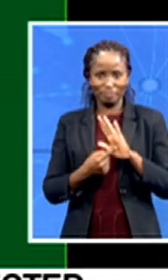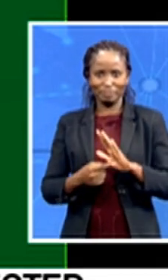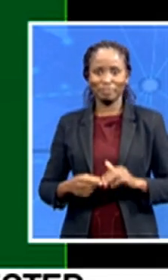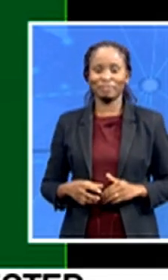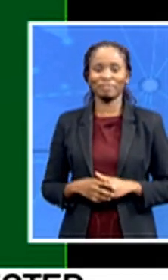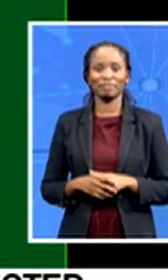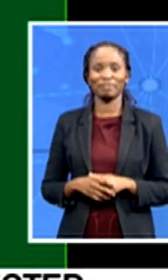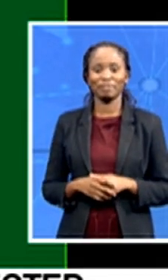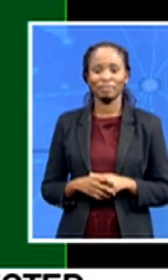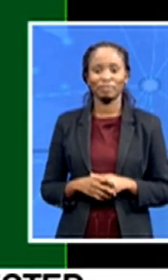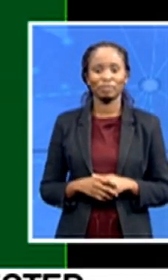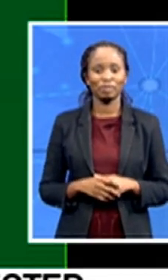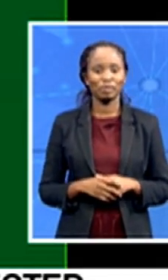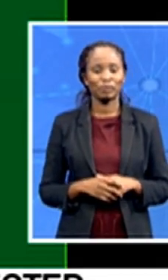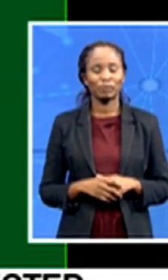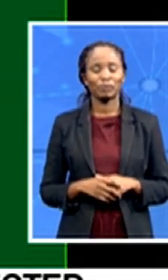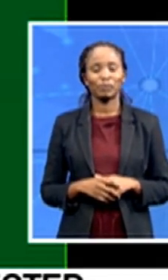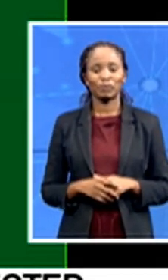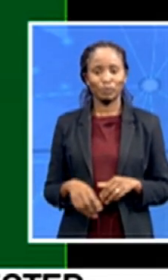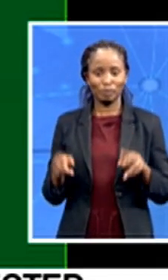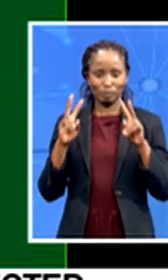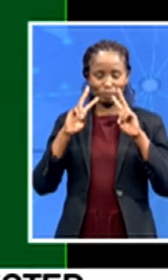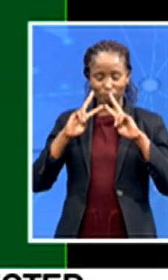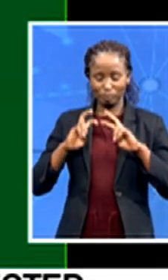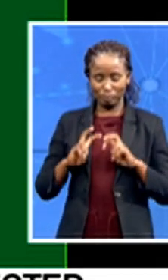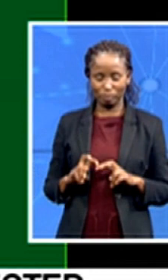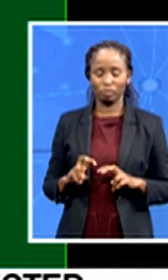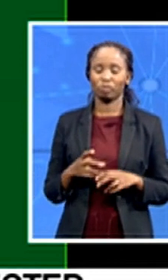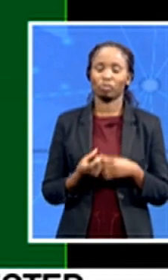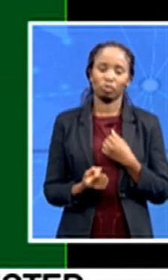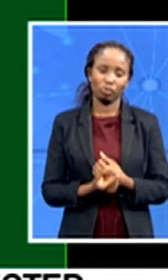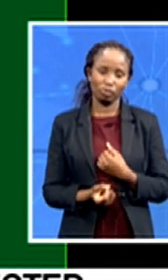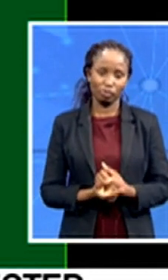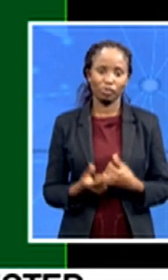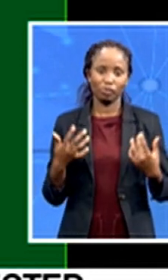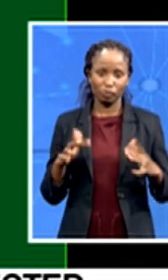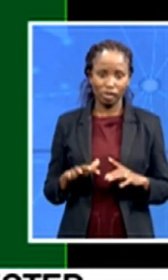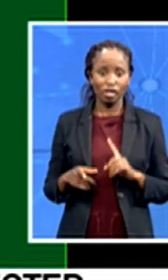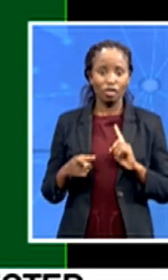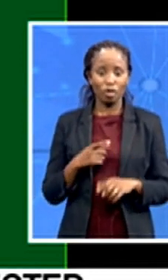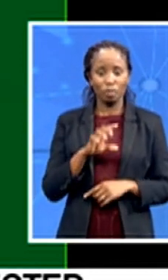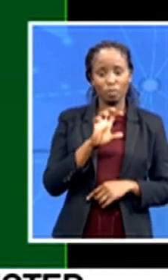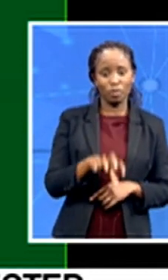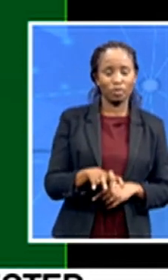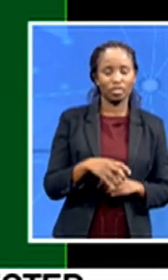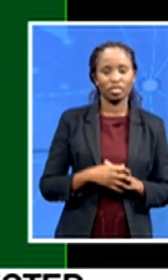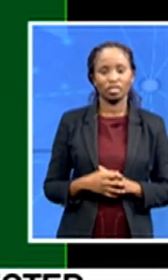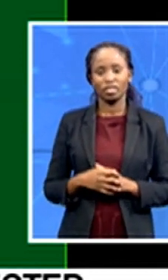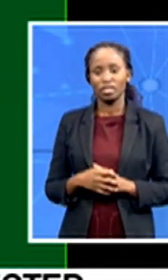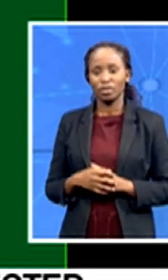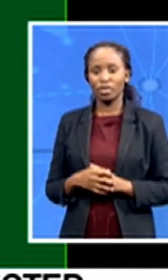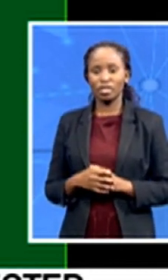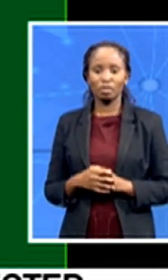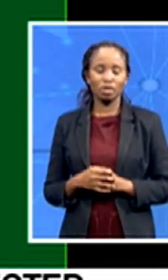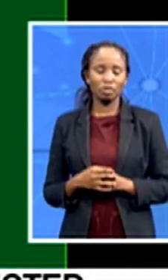investigation is done by district surveillance teams within the provinces working for the Department of Health. So they go now